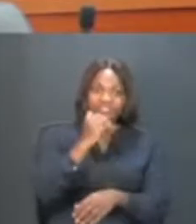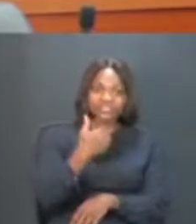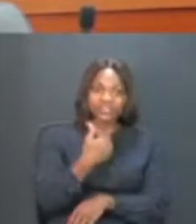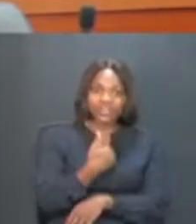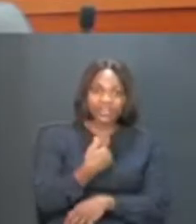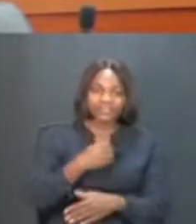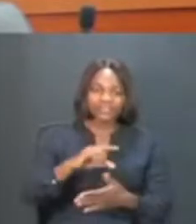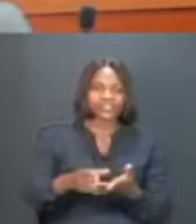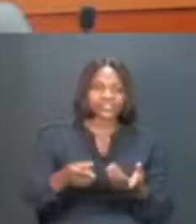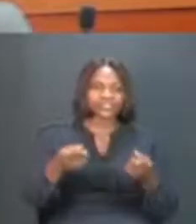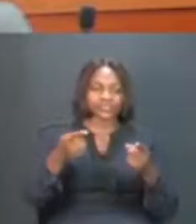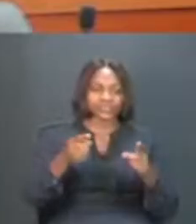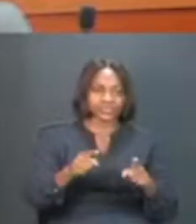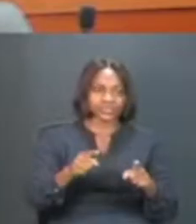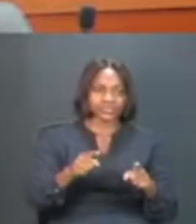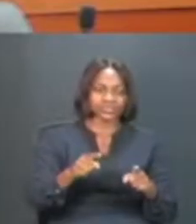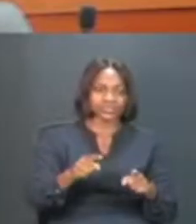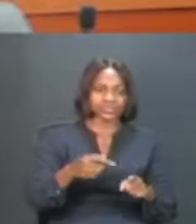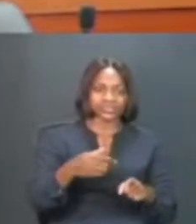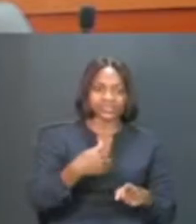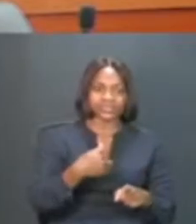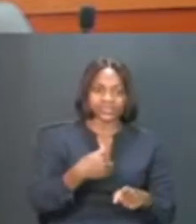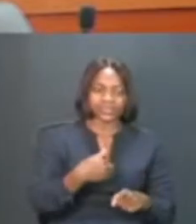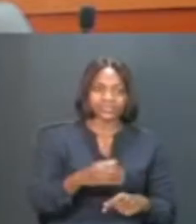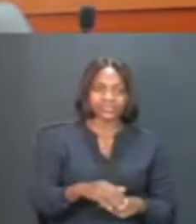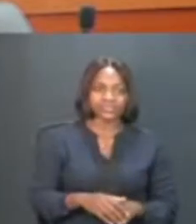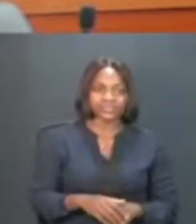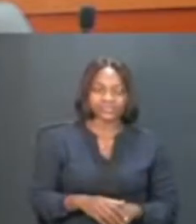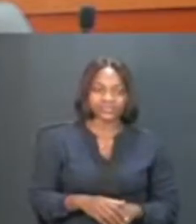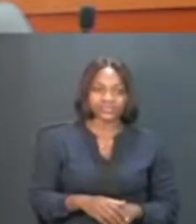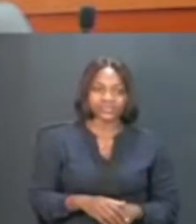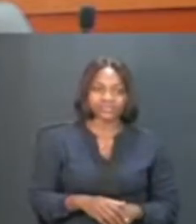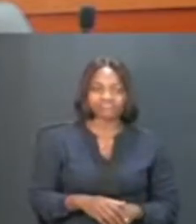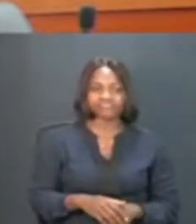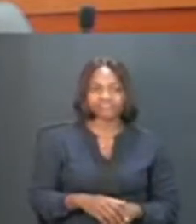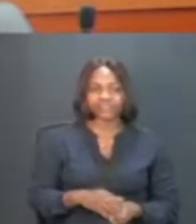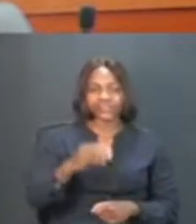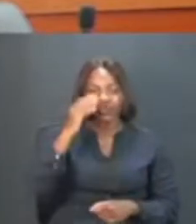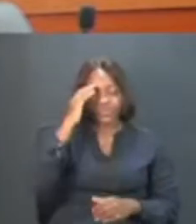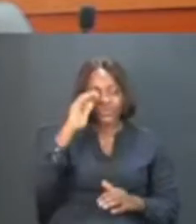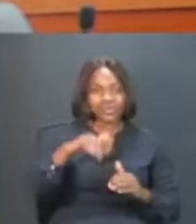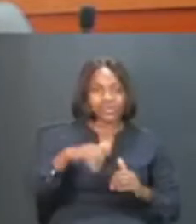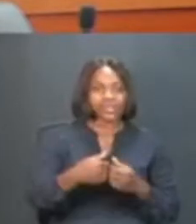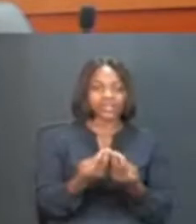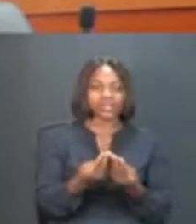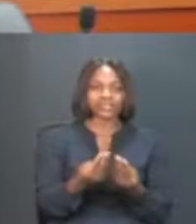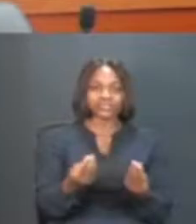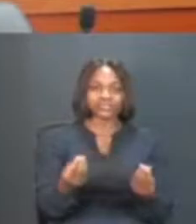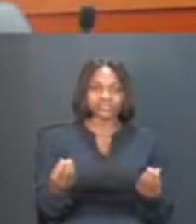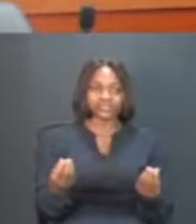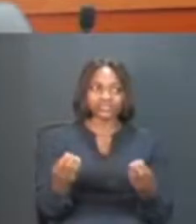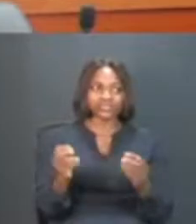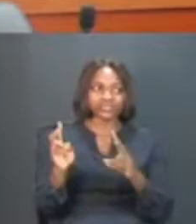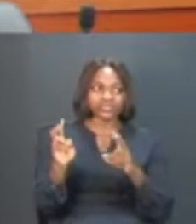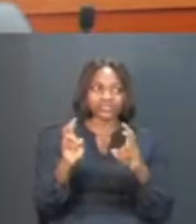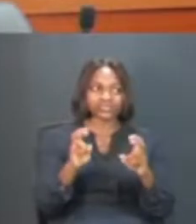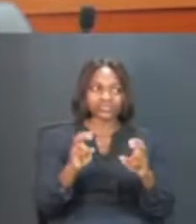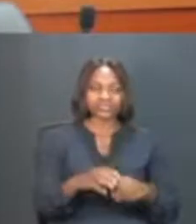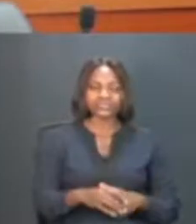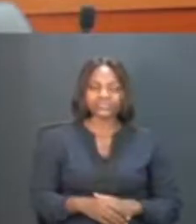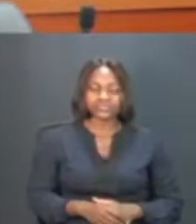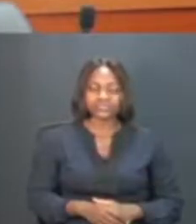when are we going to have a new one? So that we can get the direction on how we address issues relating